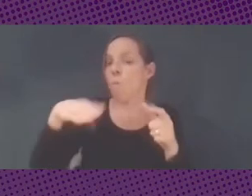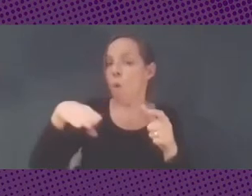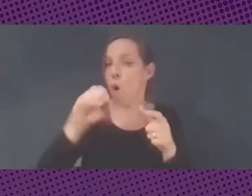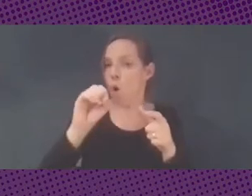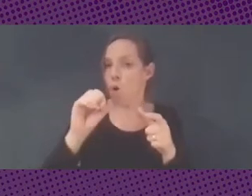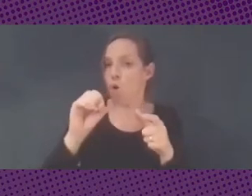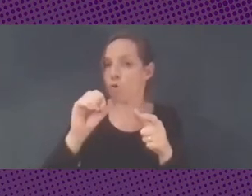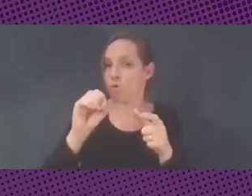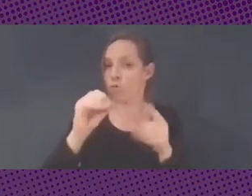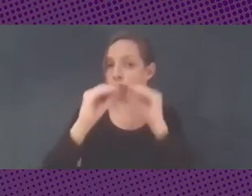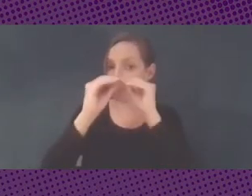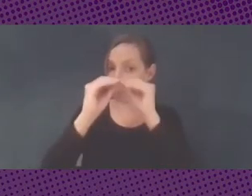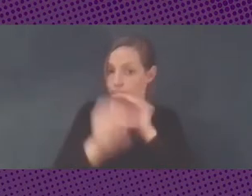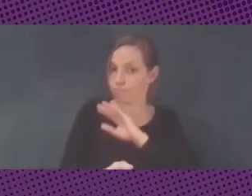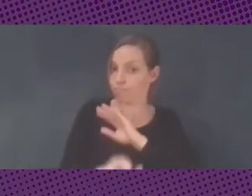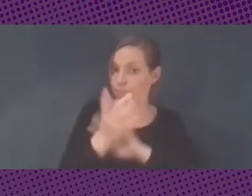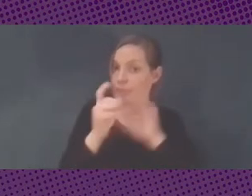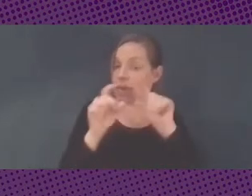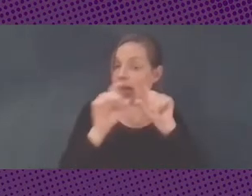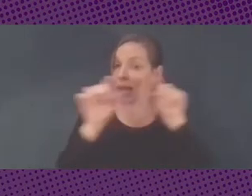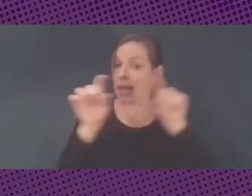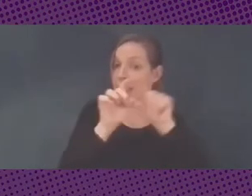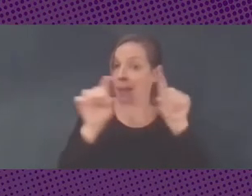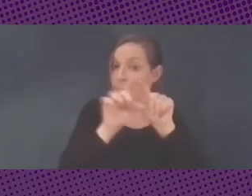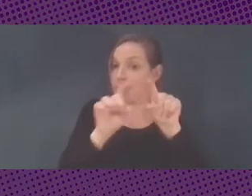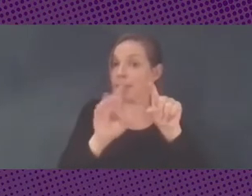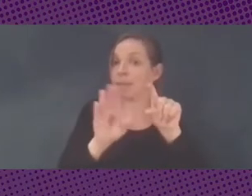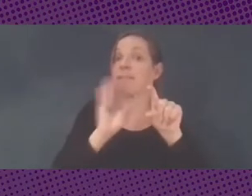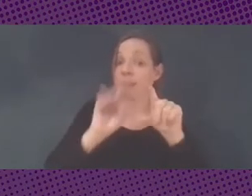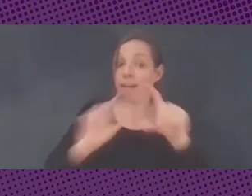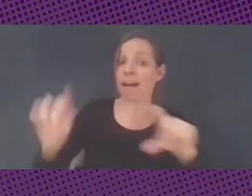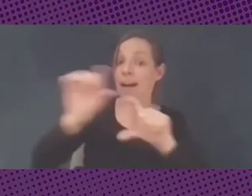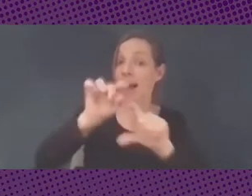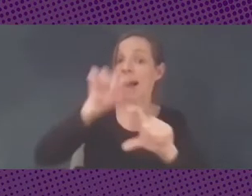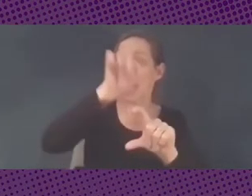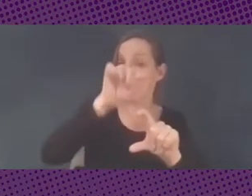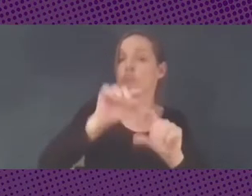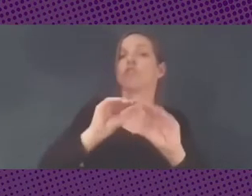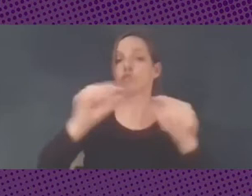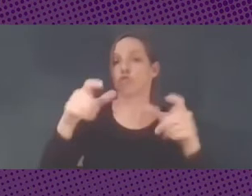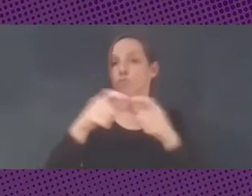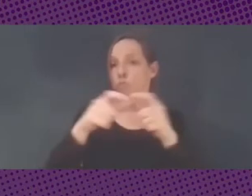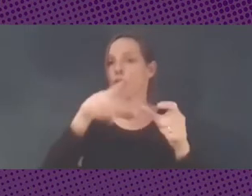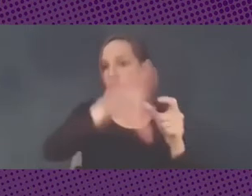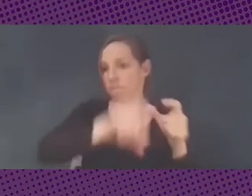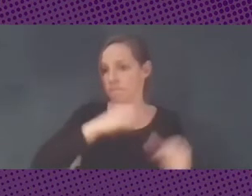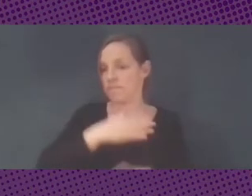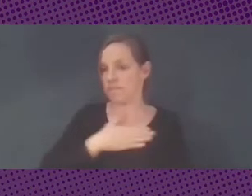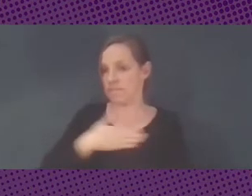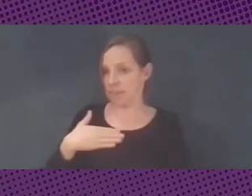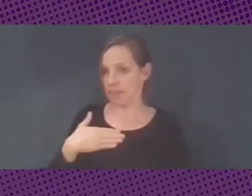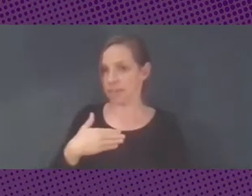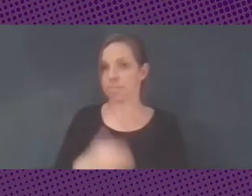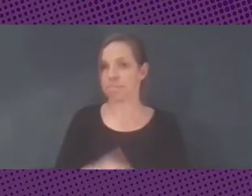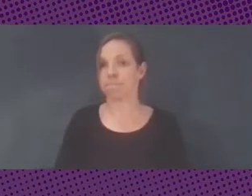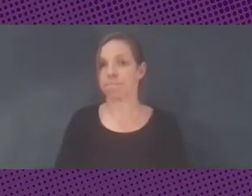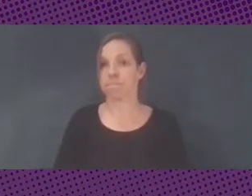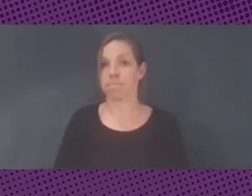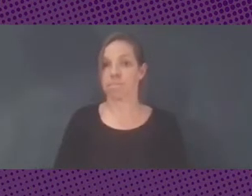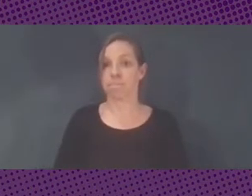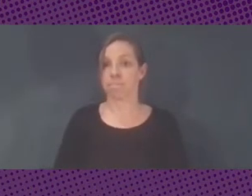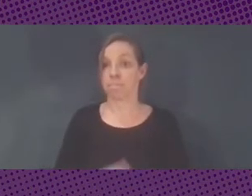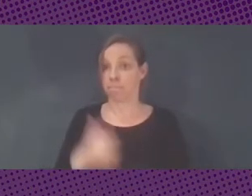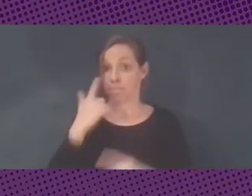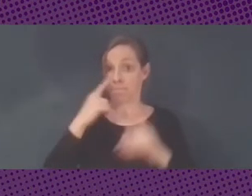direct or indirect participation. The important thing is that within this scheme, we have a public services